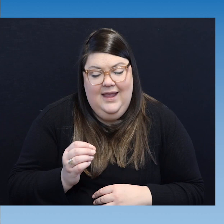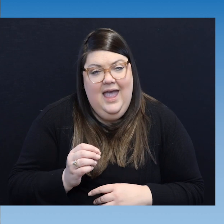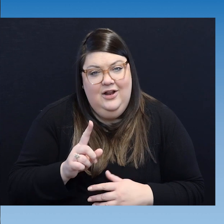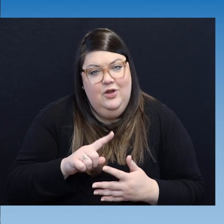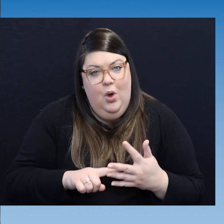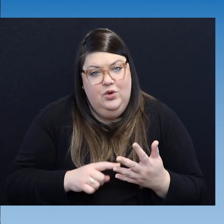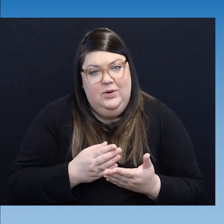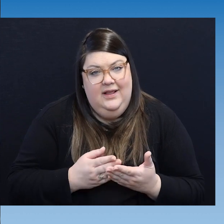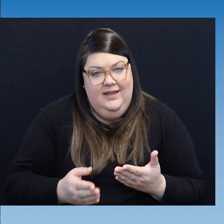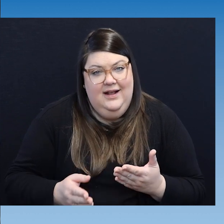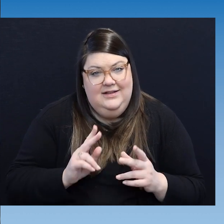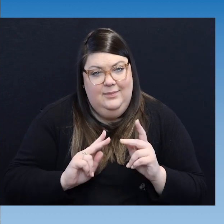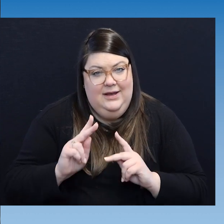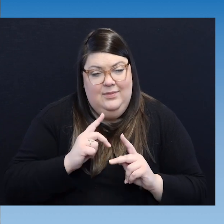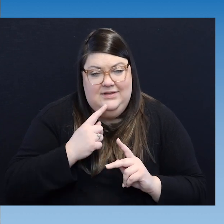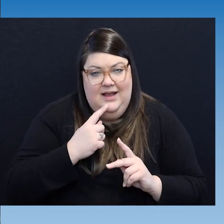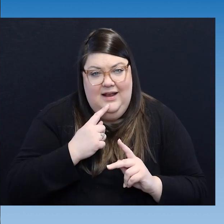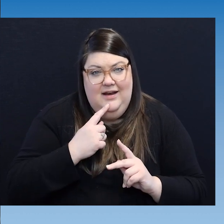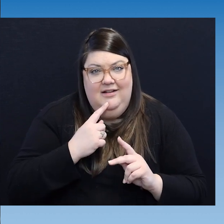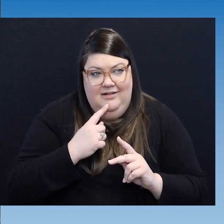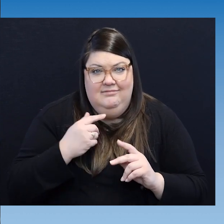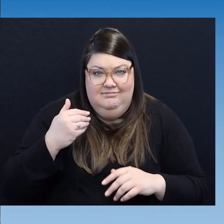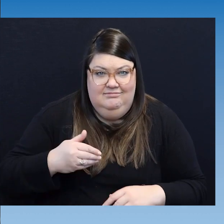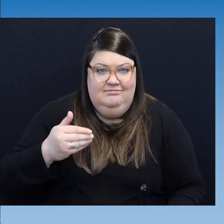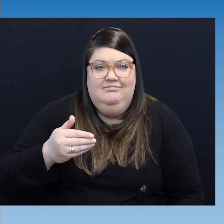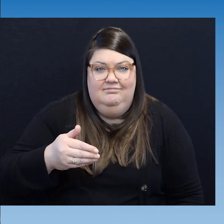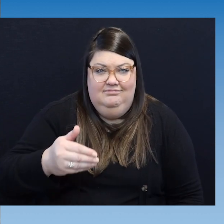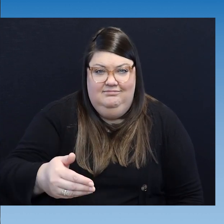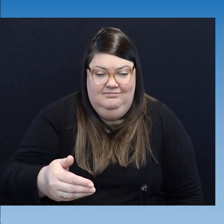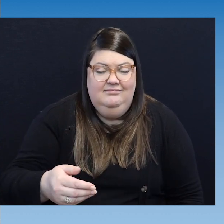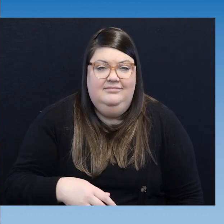And those were the things that people said consistently.